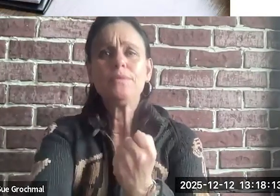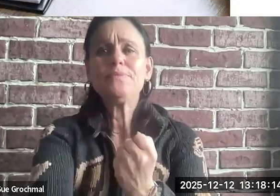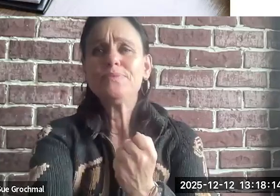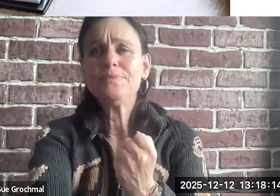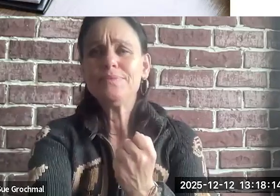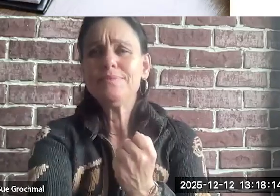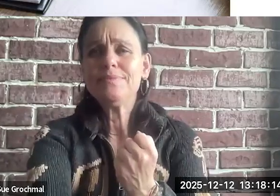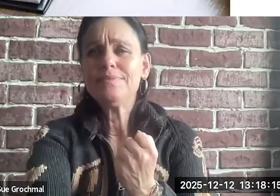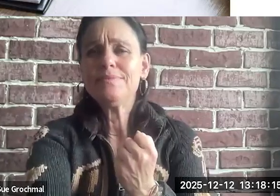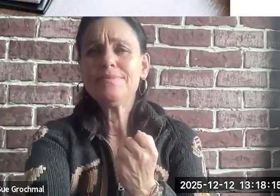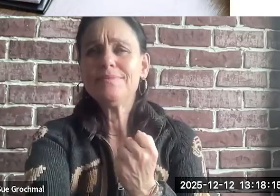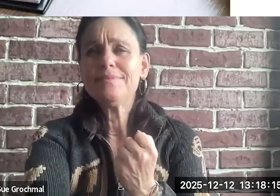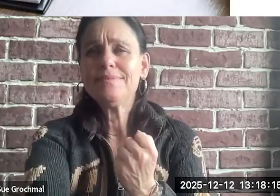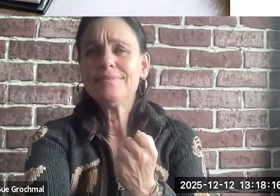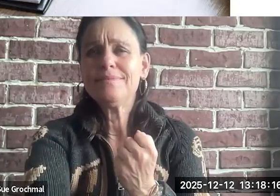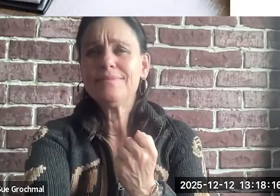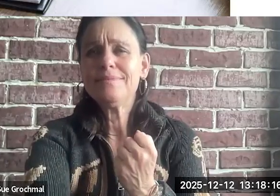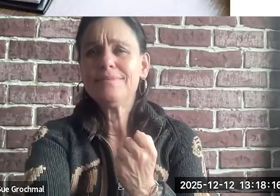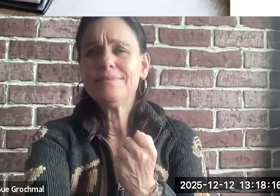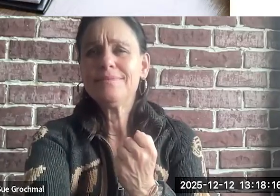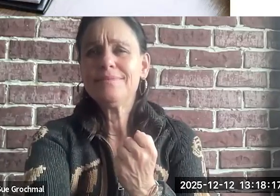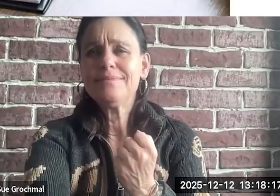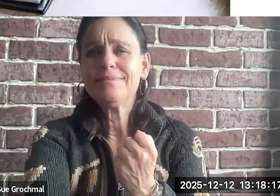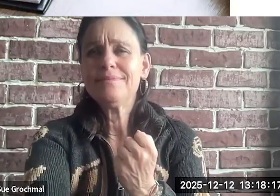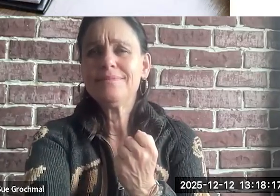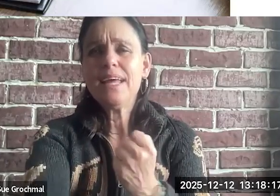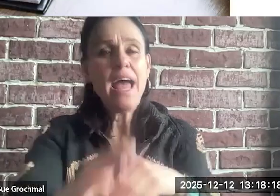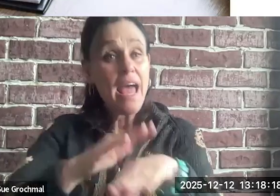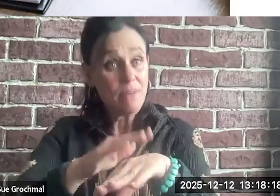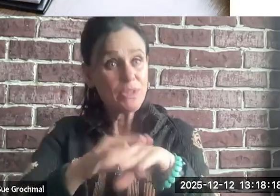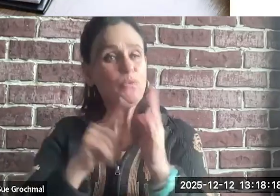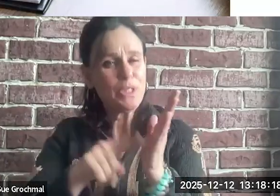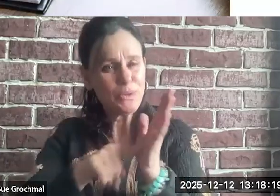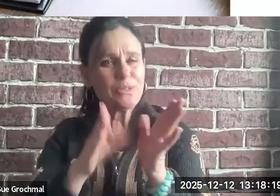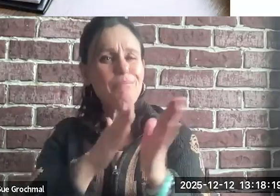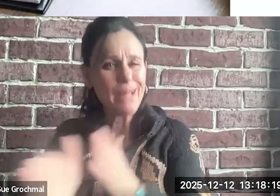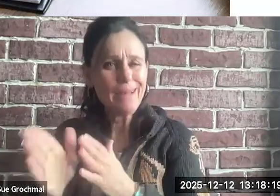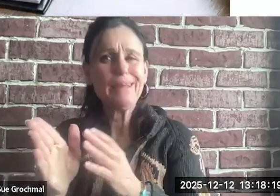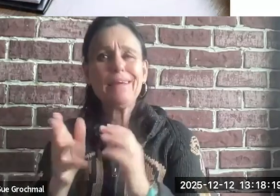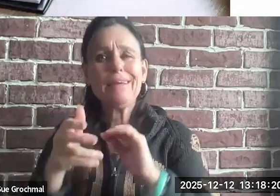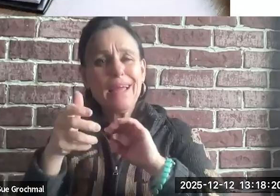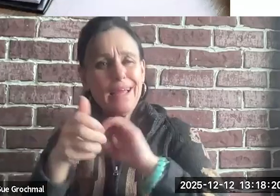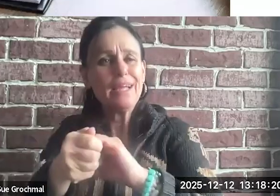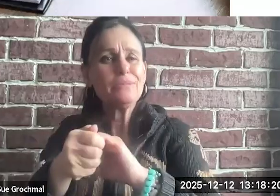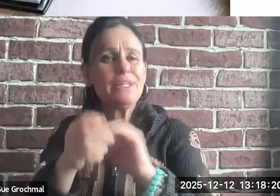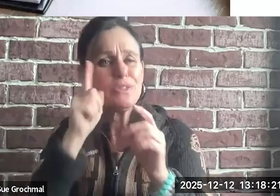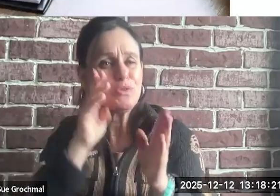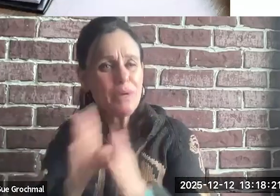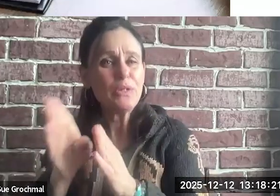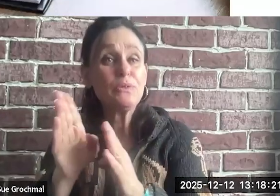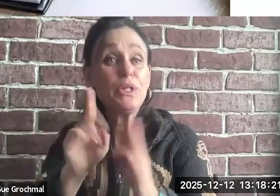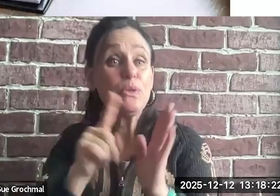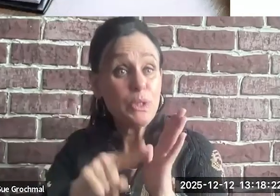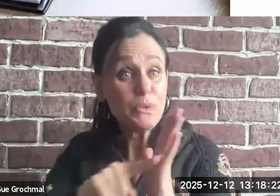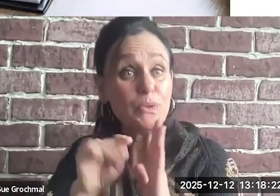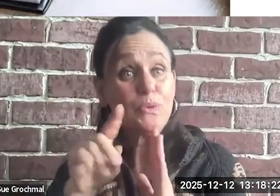project. The advisory committee will provide input on research planning and engagement strategies and research tools. It will help